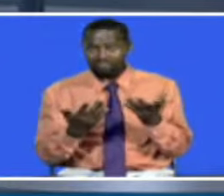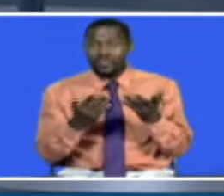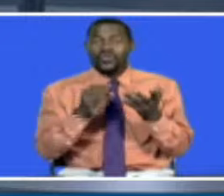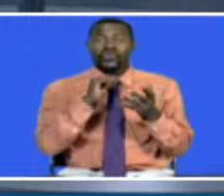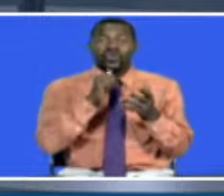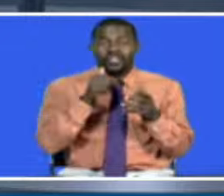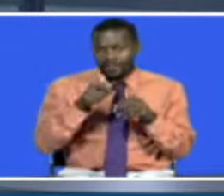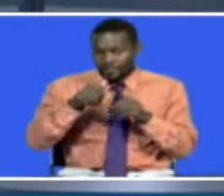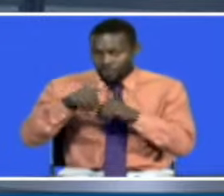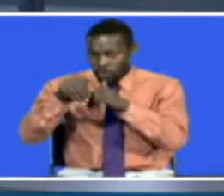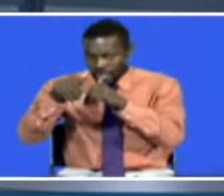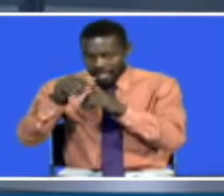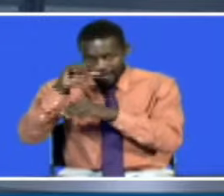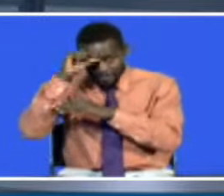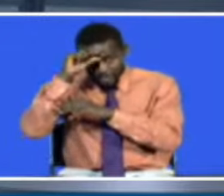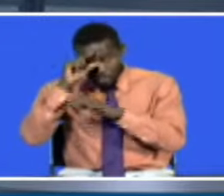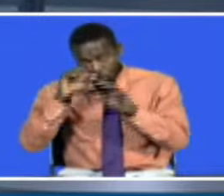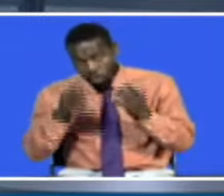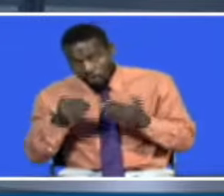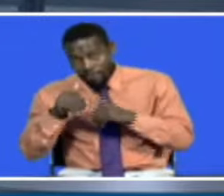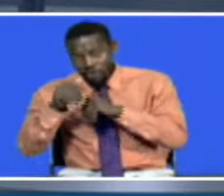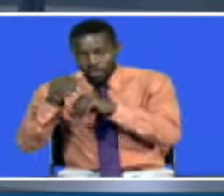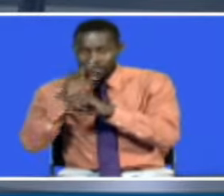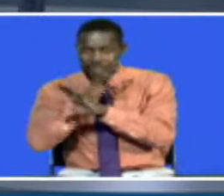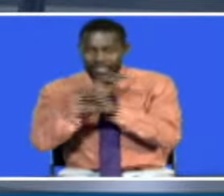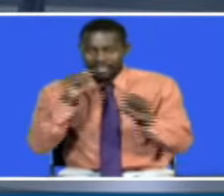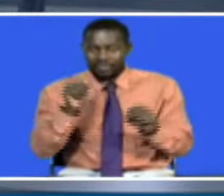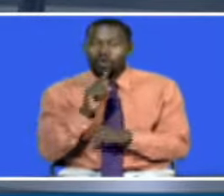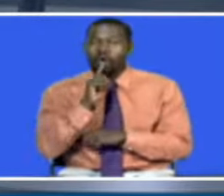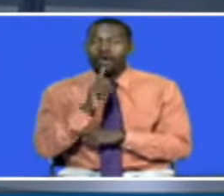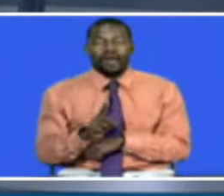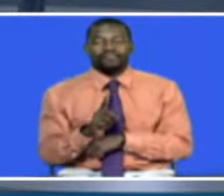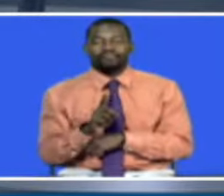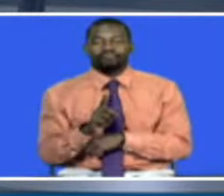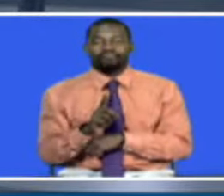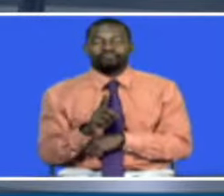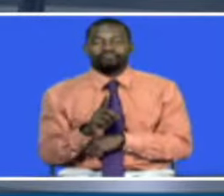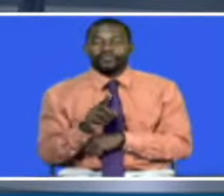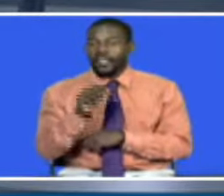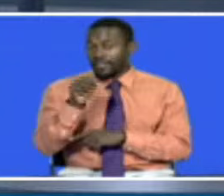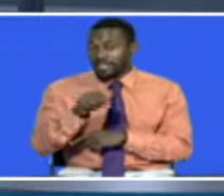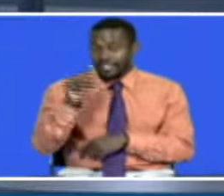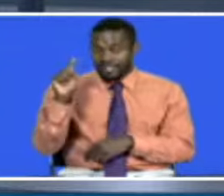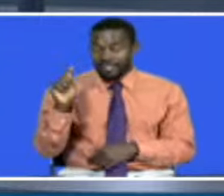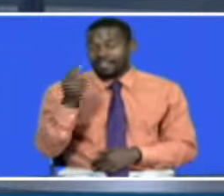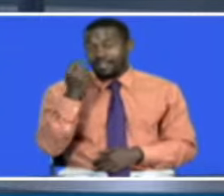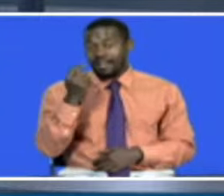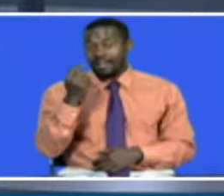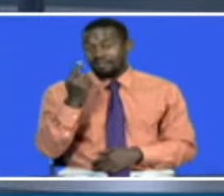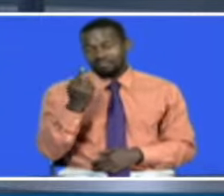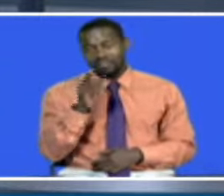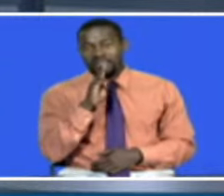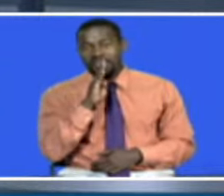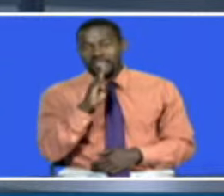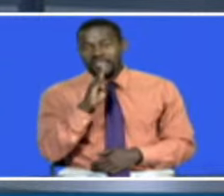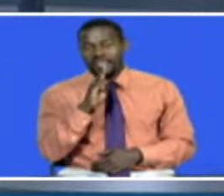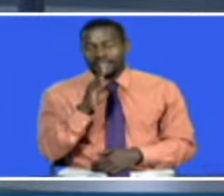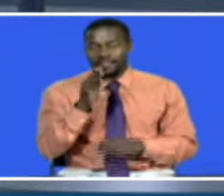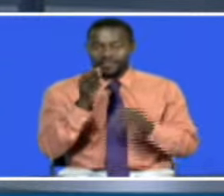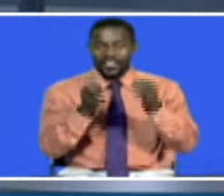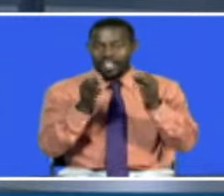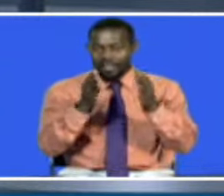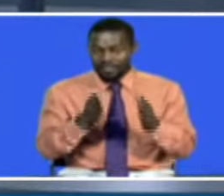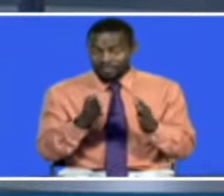the executive or the president. On this, Kenya be the judge. On the same breath,